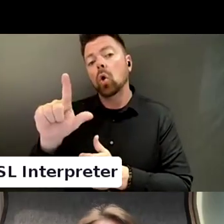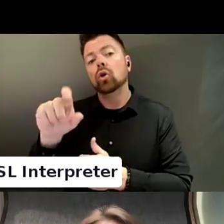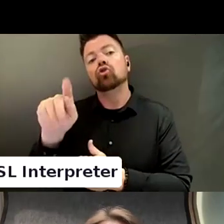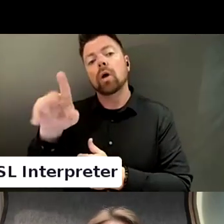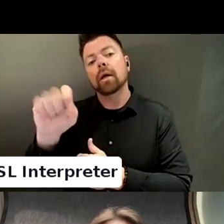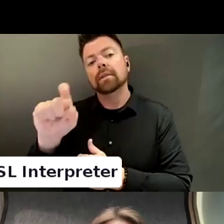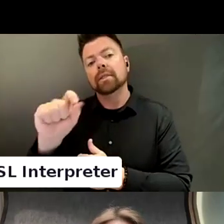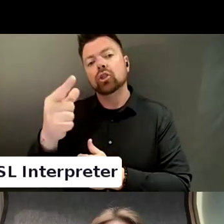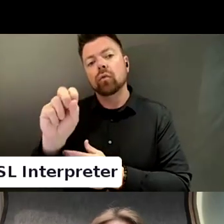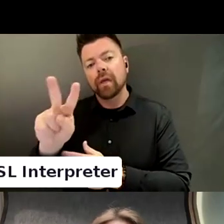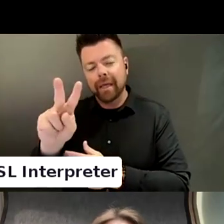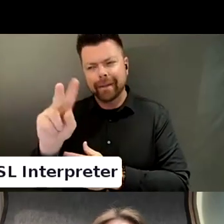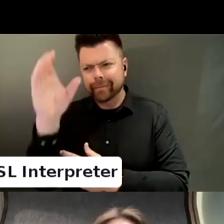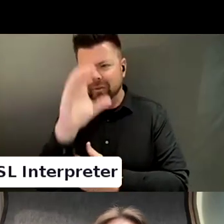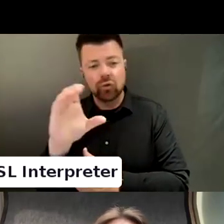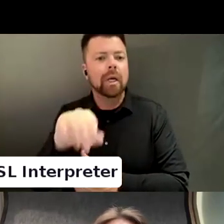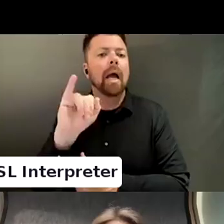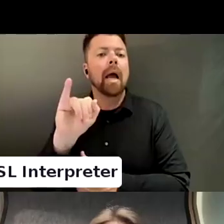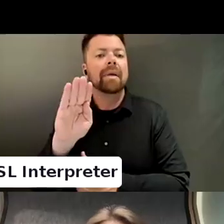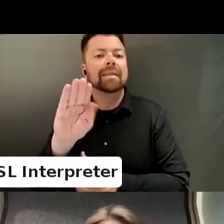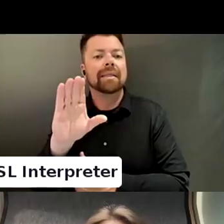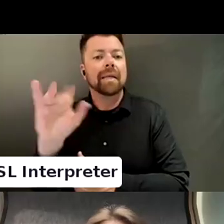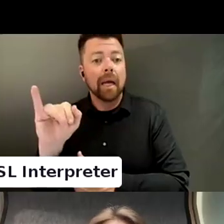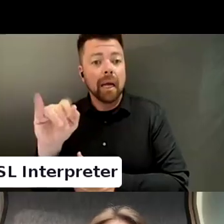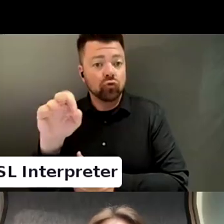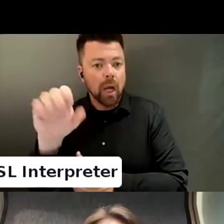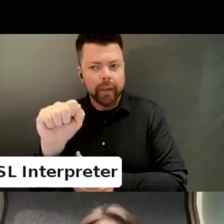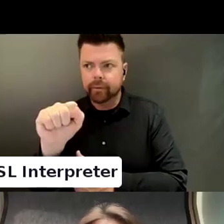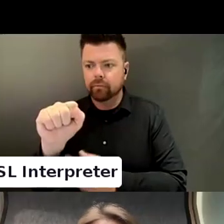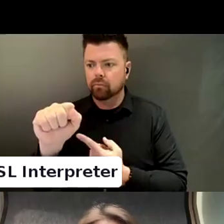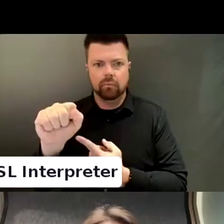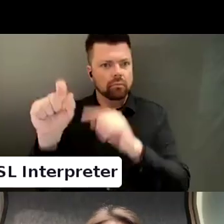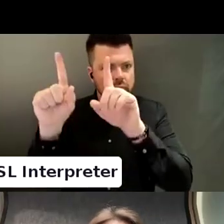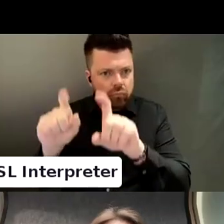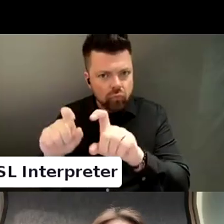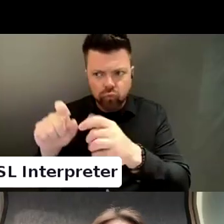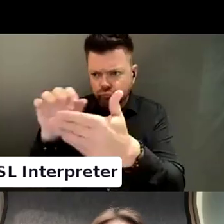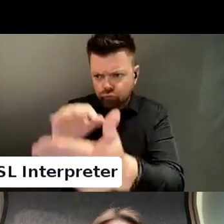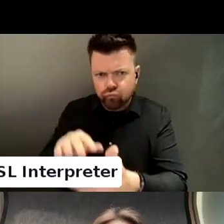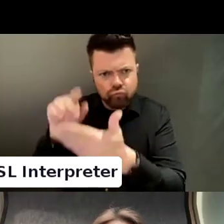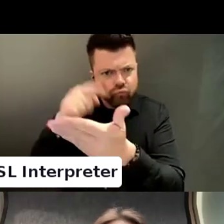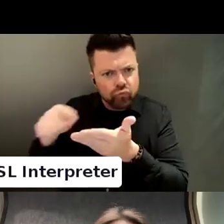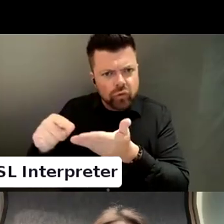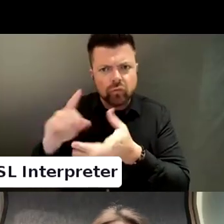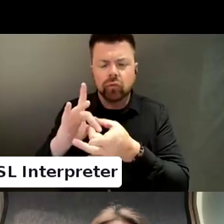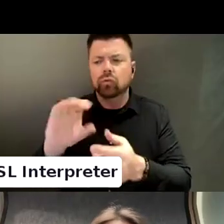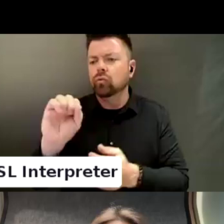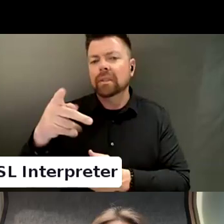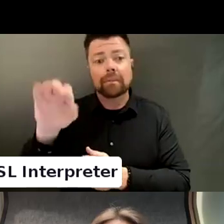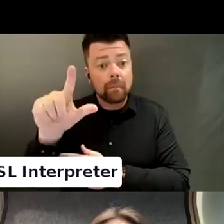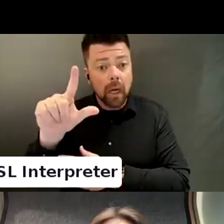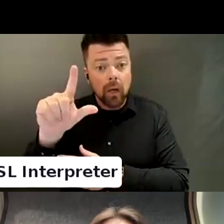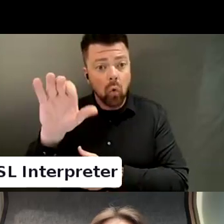search for IBCI trials or trials related to spinal cord injury or the